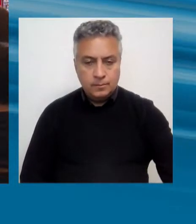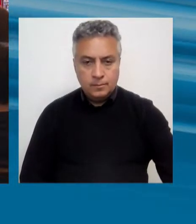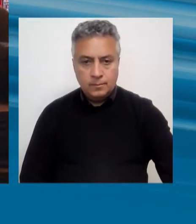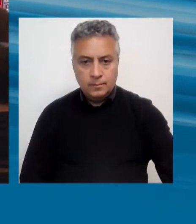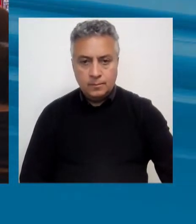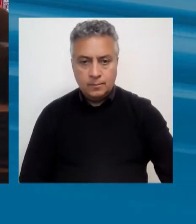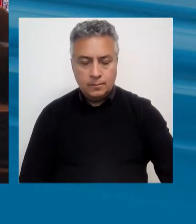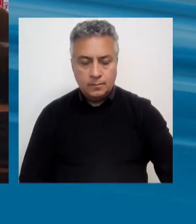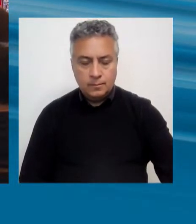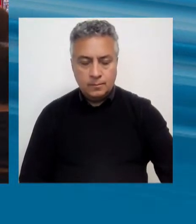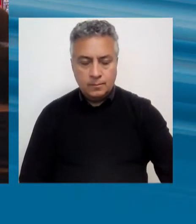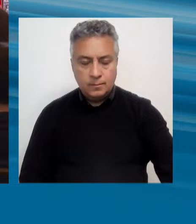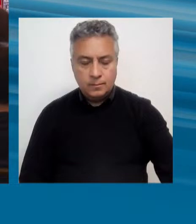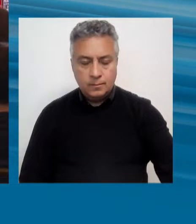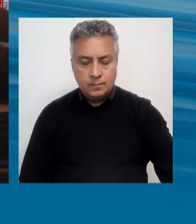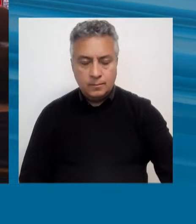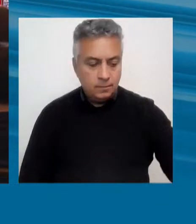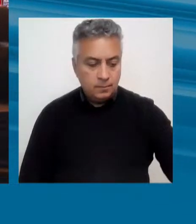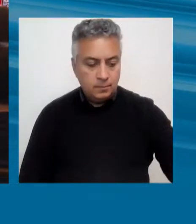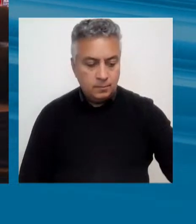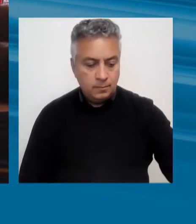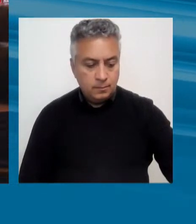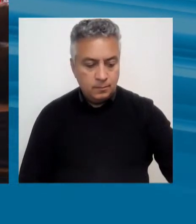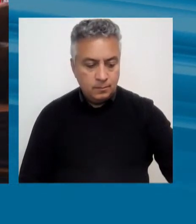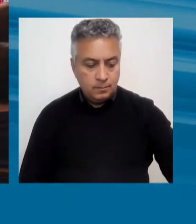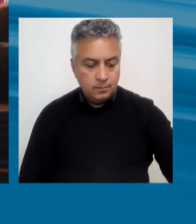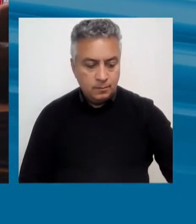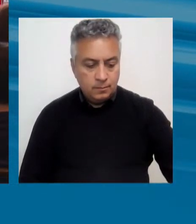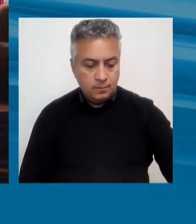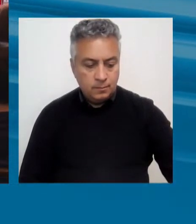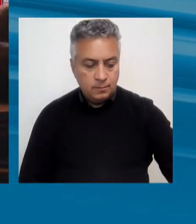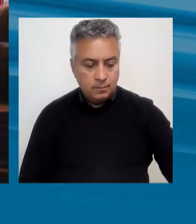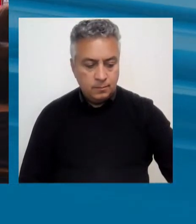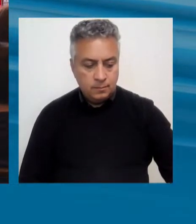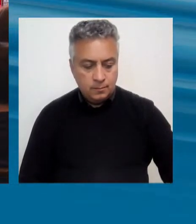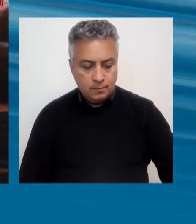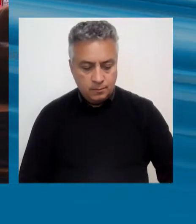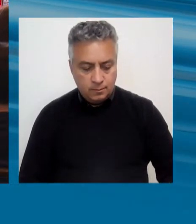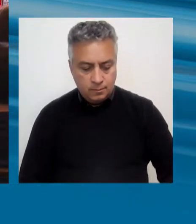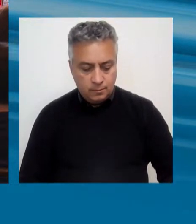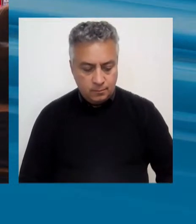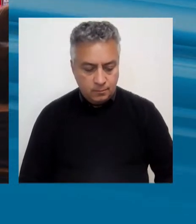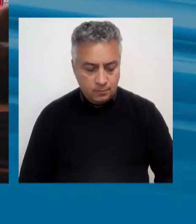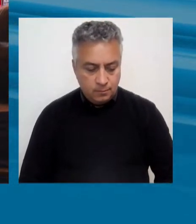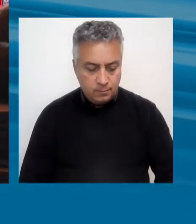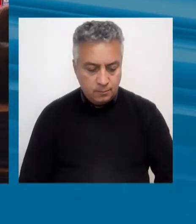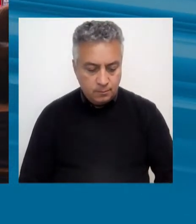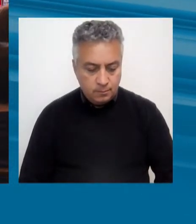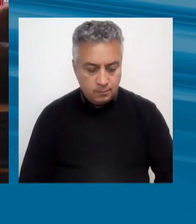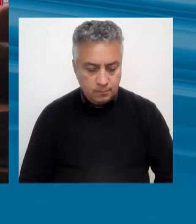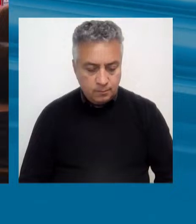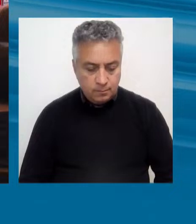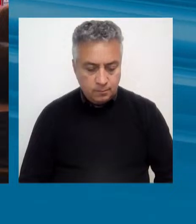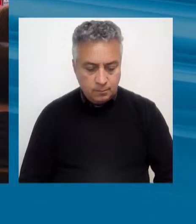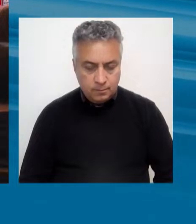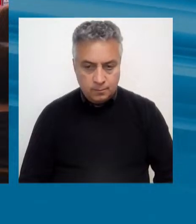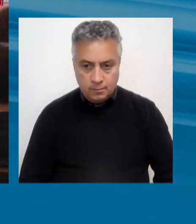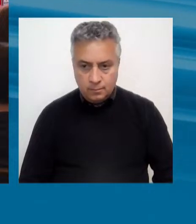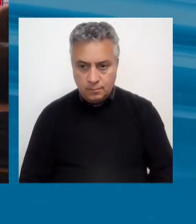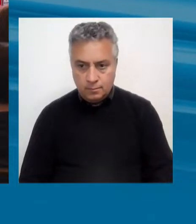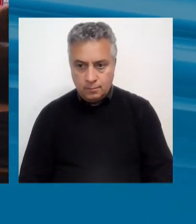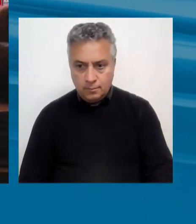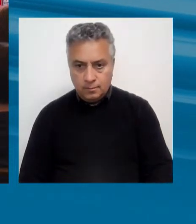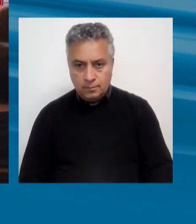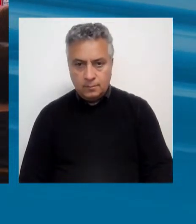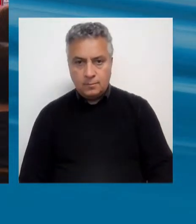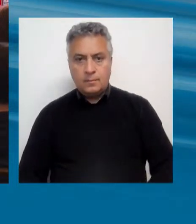Invitamos entonces a que nos pueda. We would like to give the floor now to Mr. Kit Humphrey,